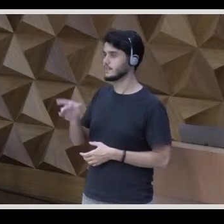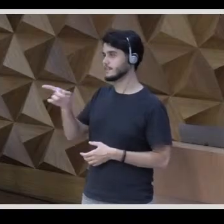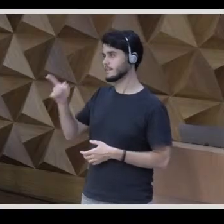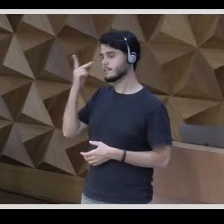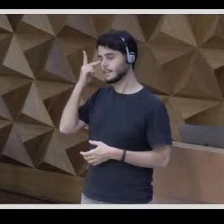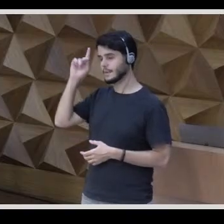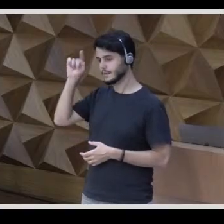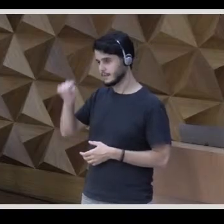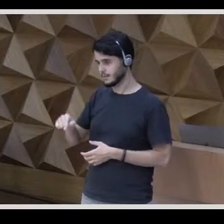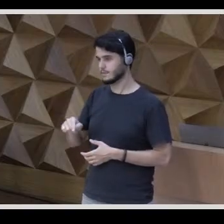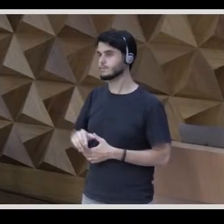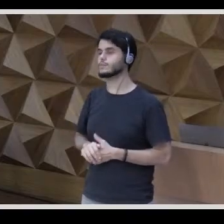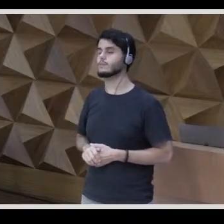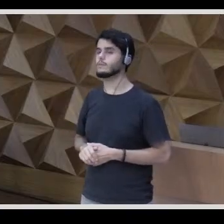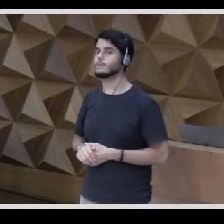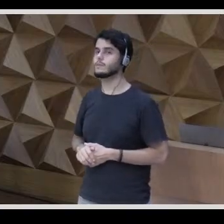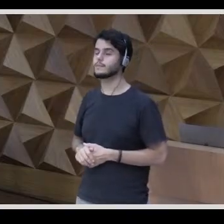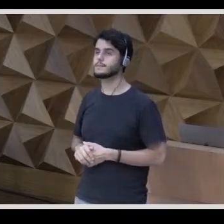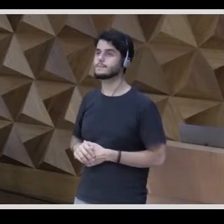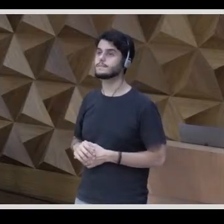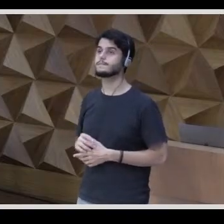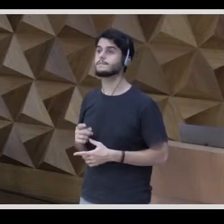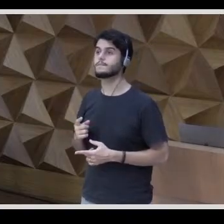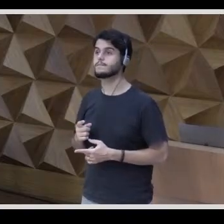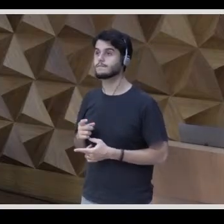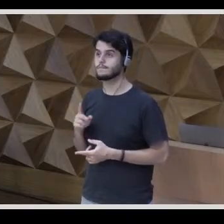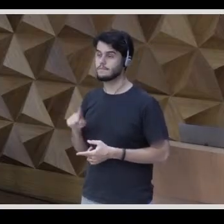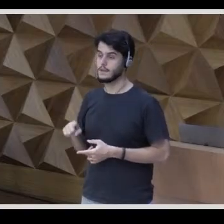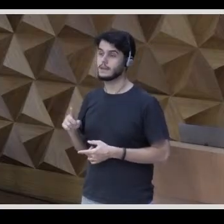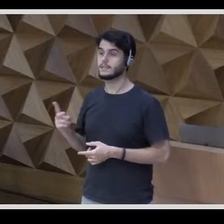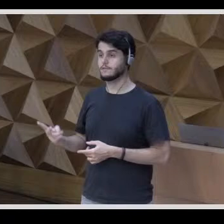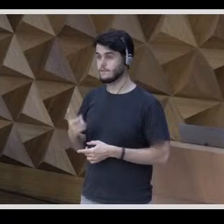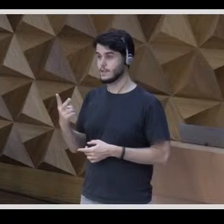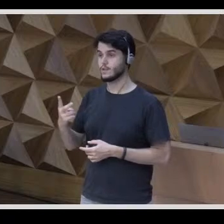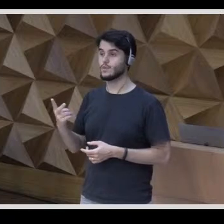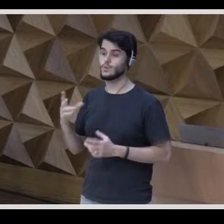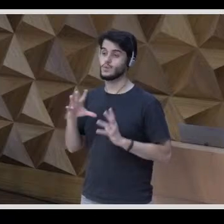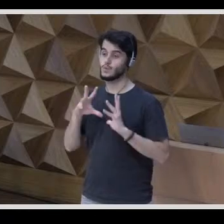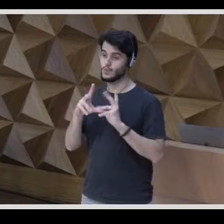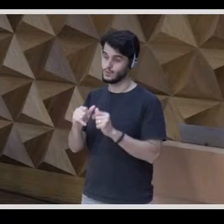find ways of showing the value actually of that.